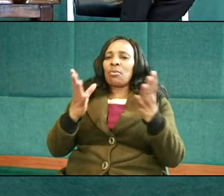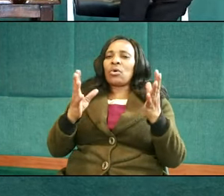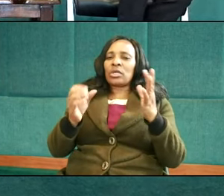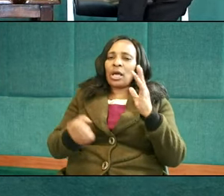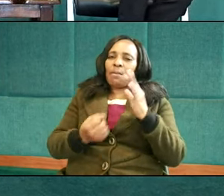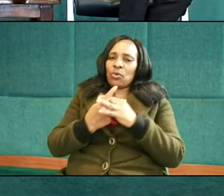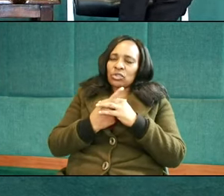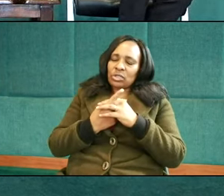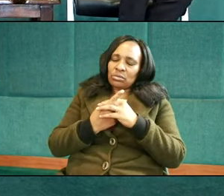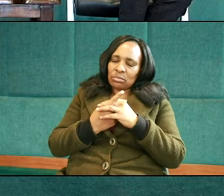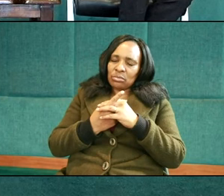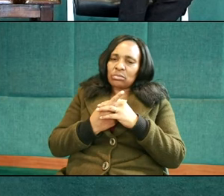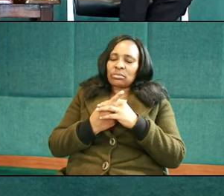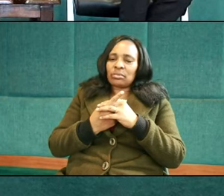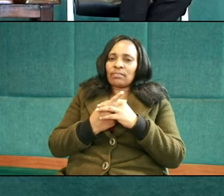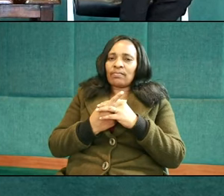approaching.